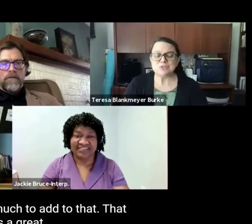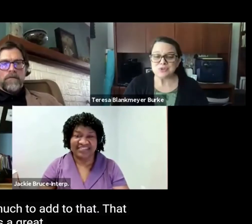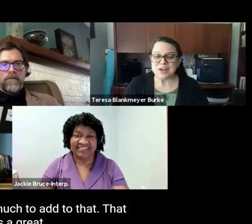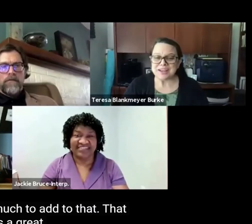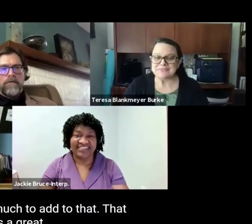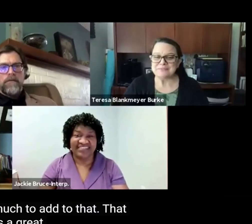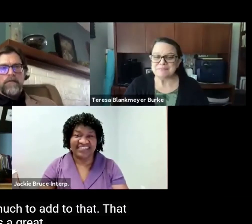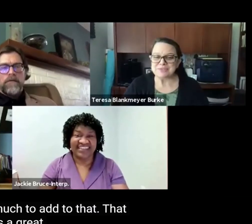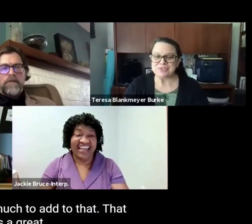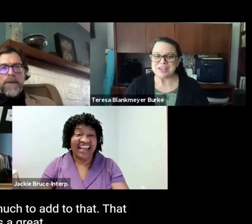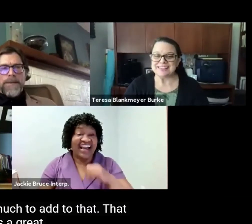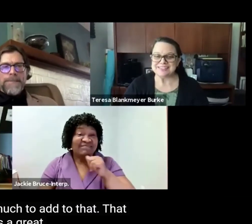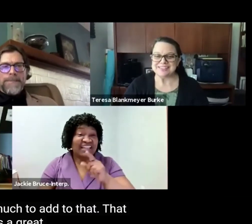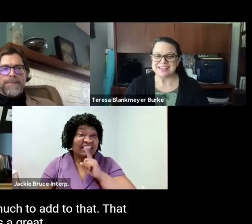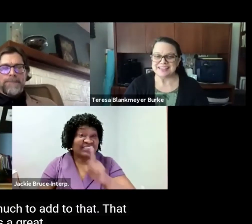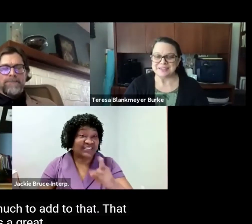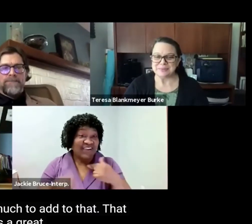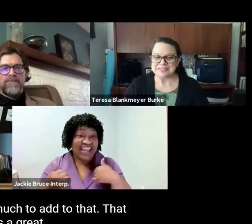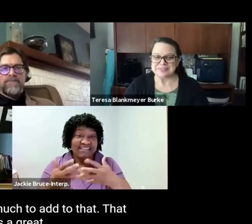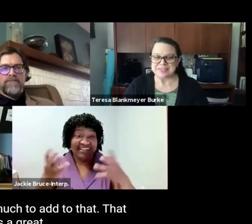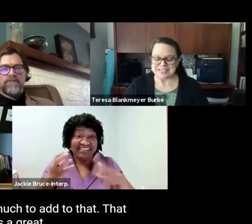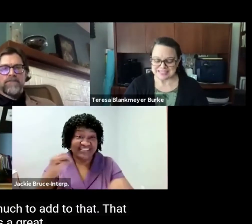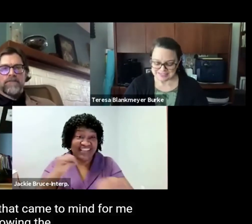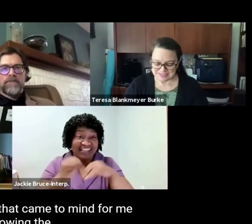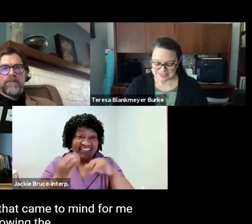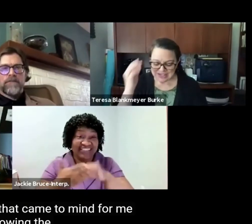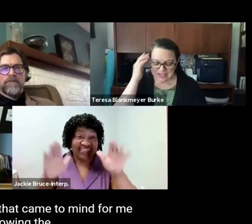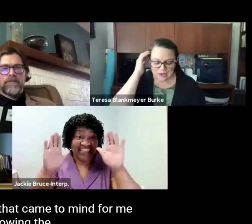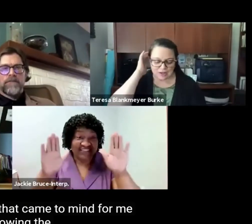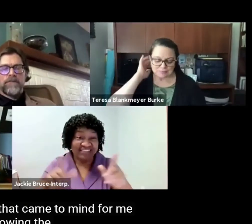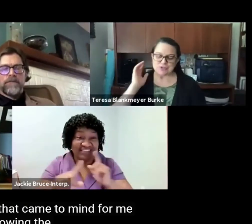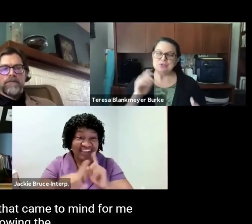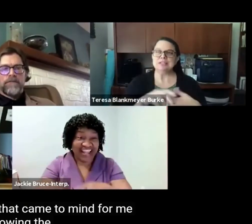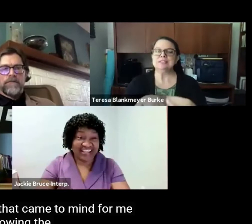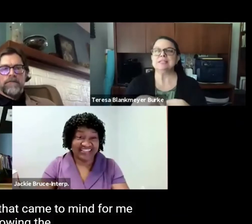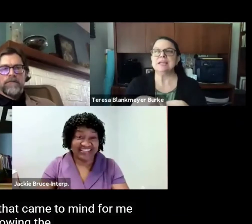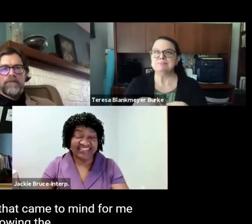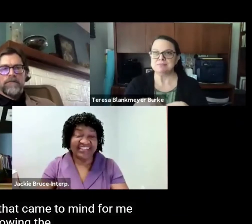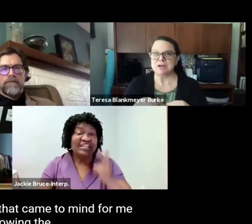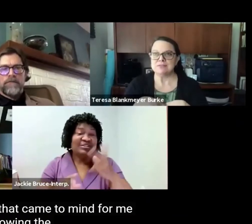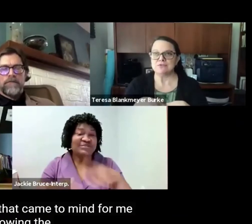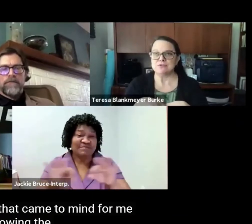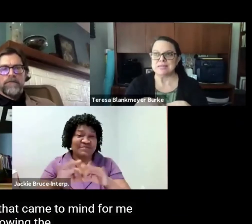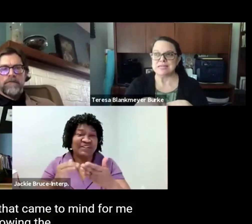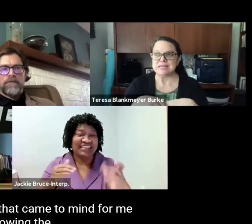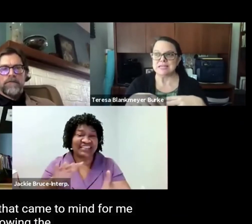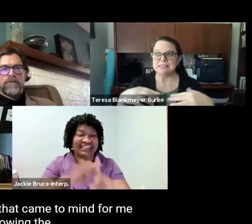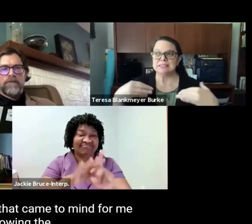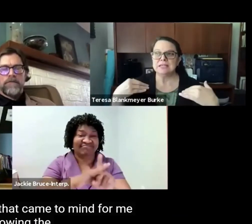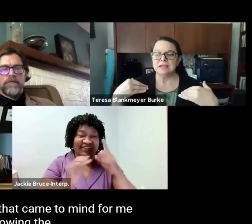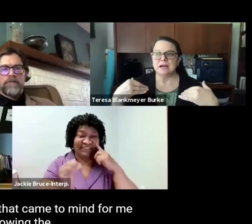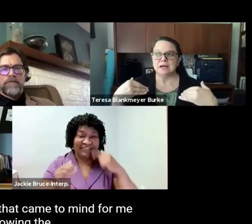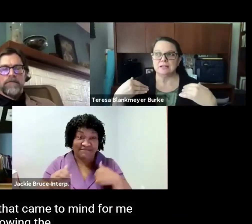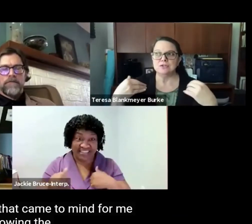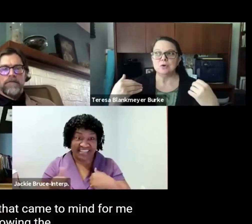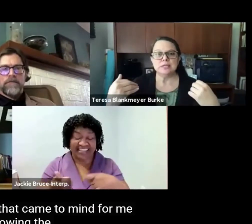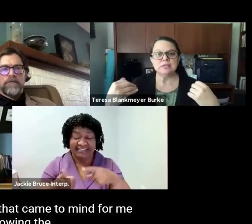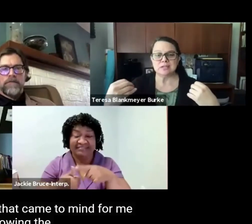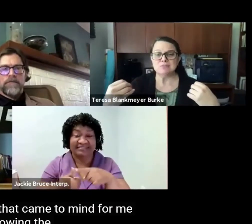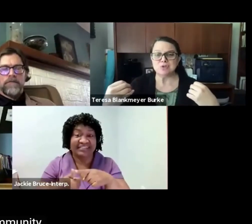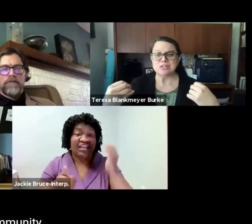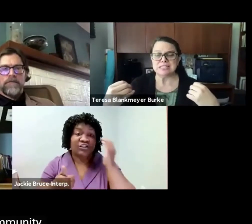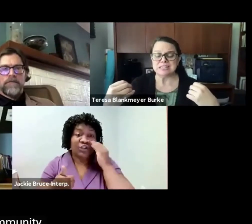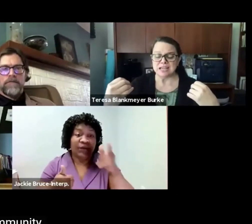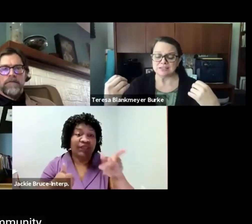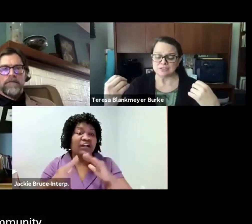I'm not sure I have much to add to that. That was a great answer. 2 things that came to mind for me is knowing